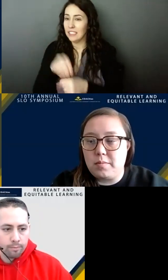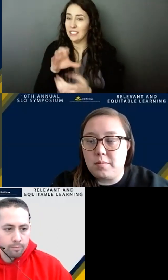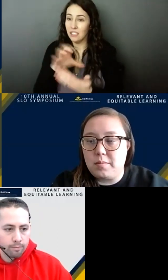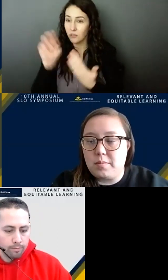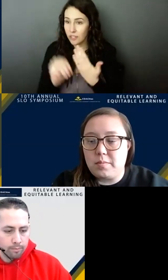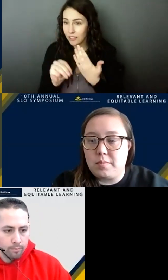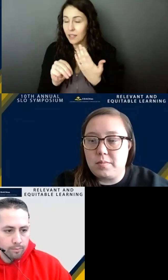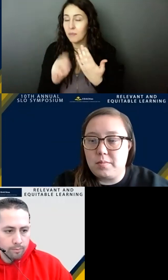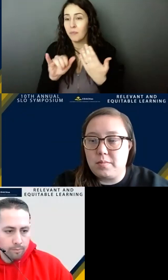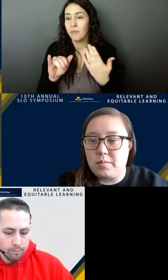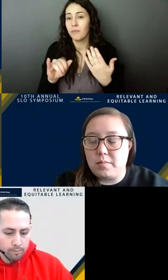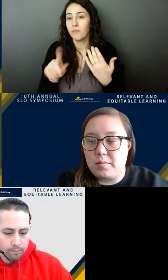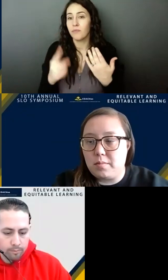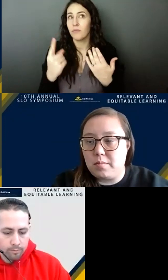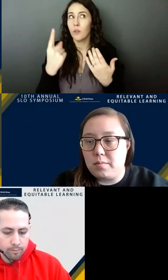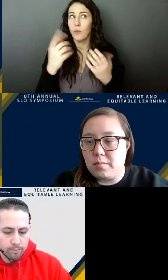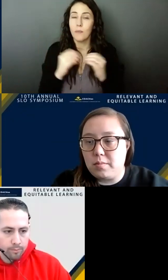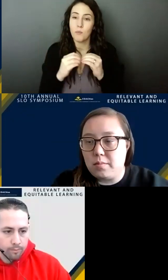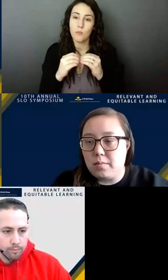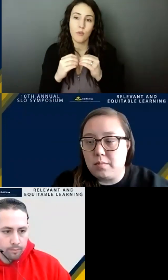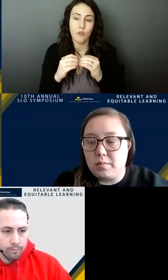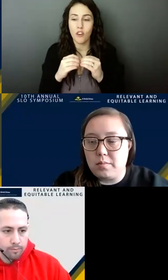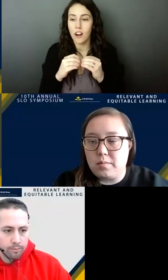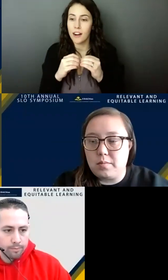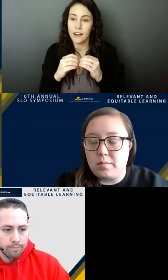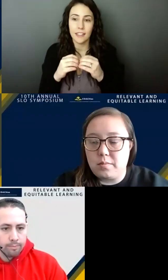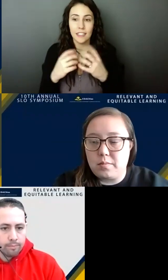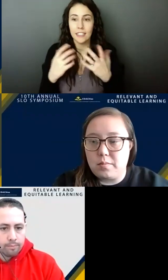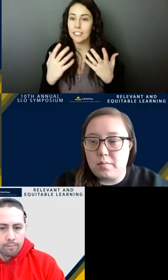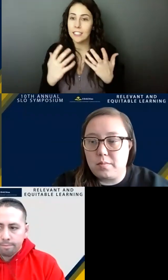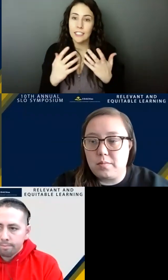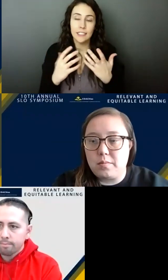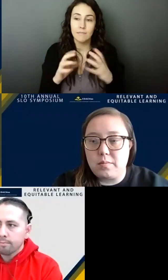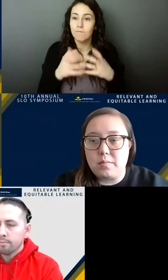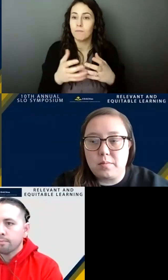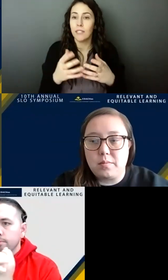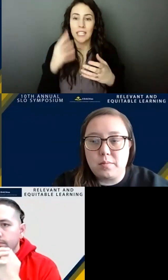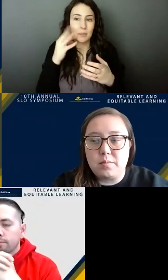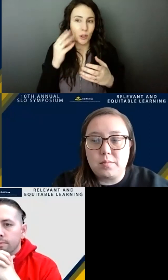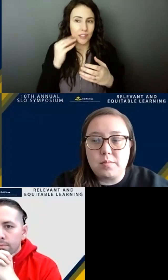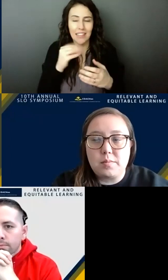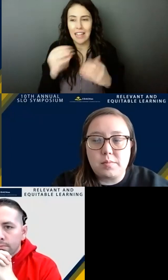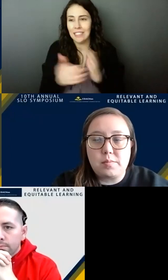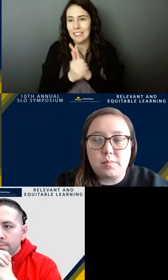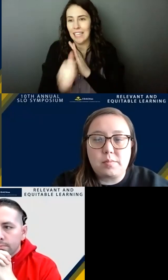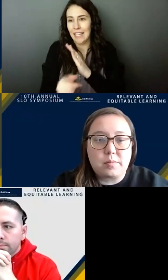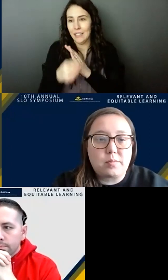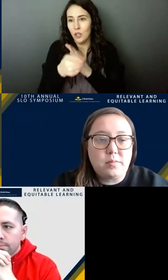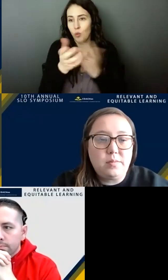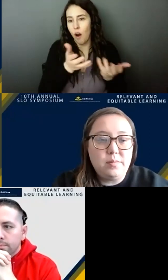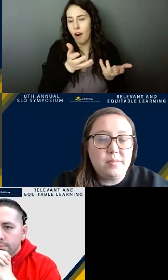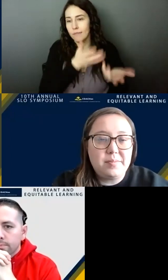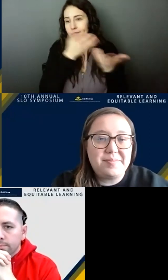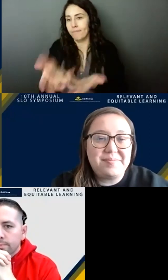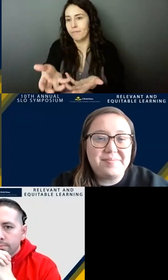It's one more set of experiences and skills that you're bringing into that conversation.